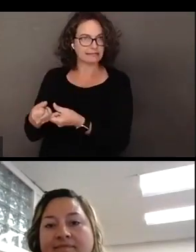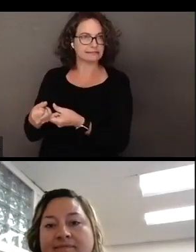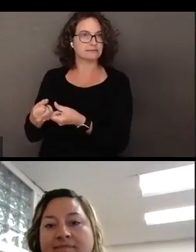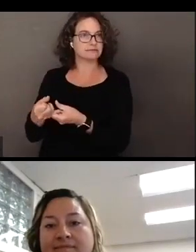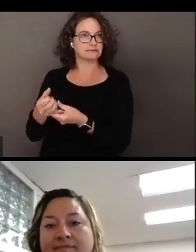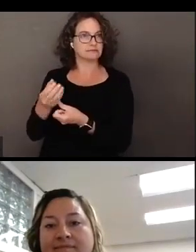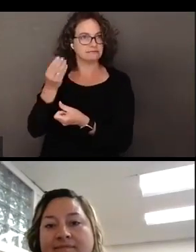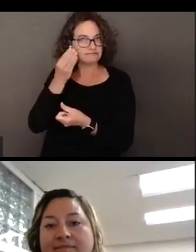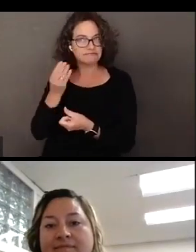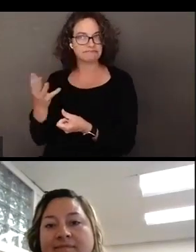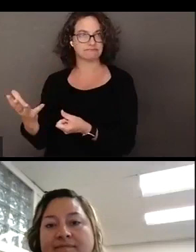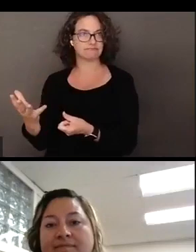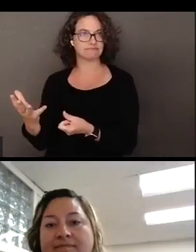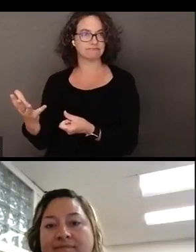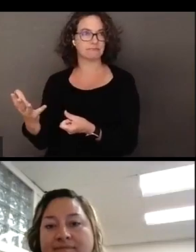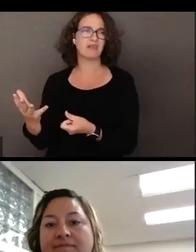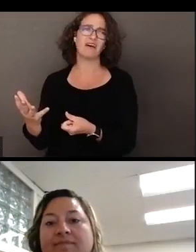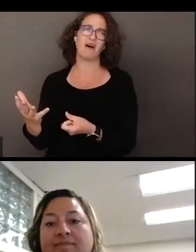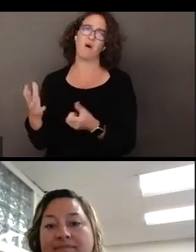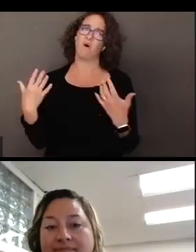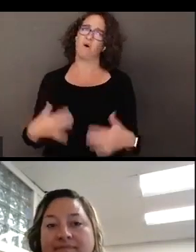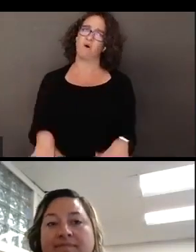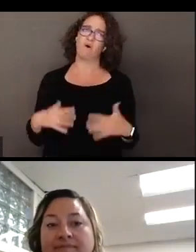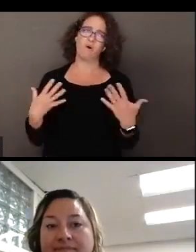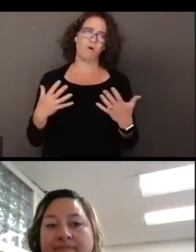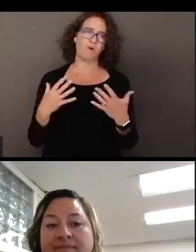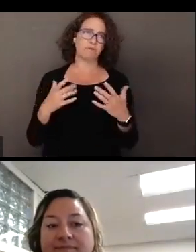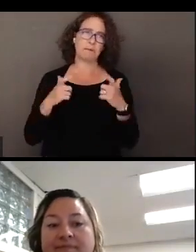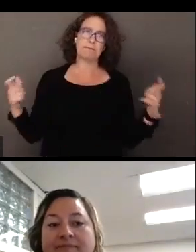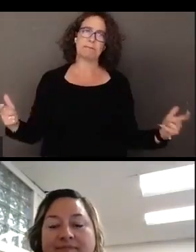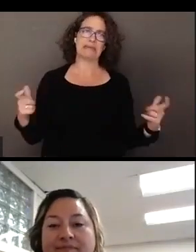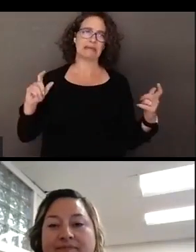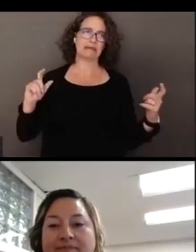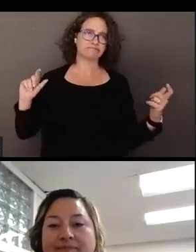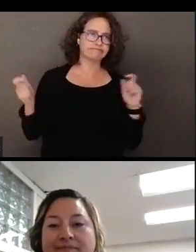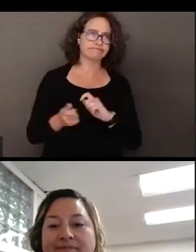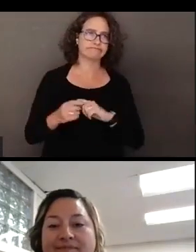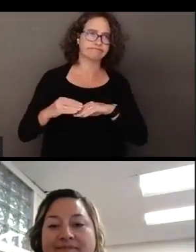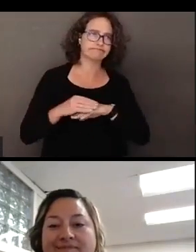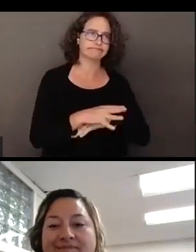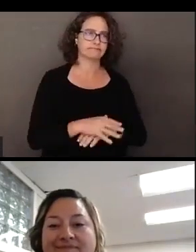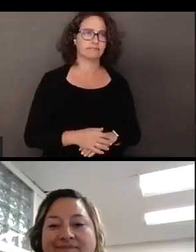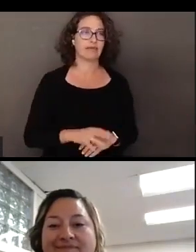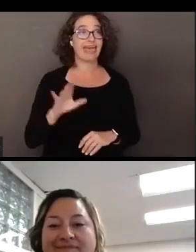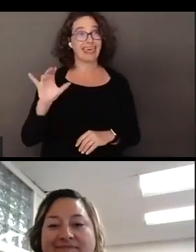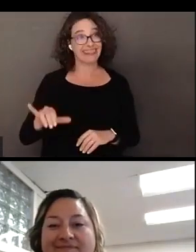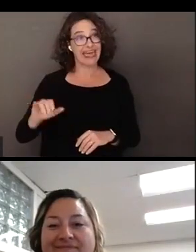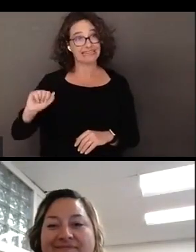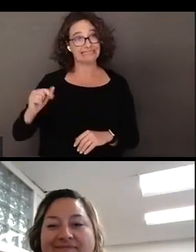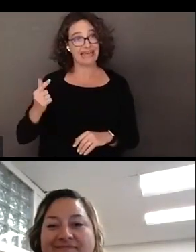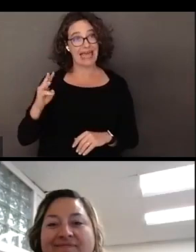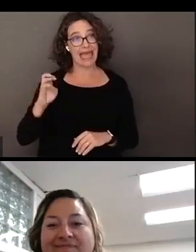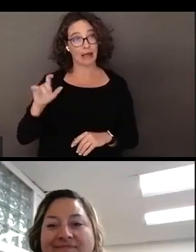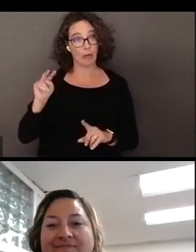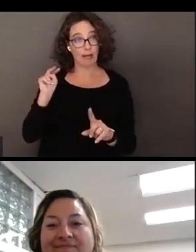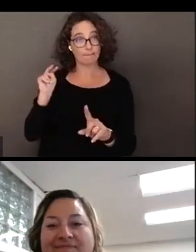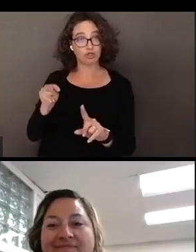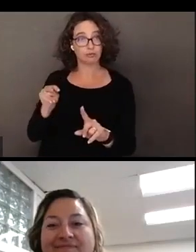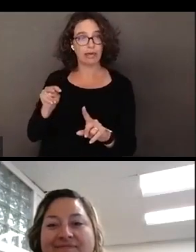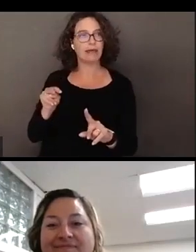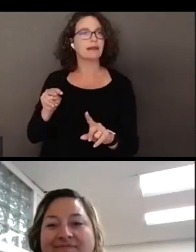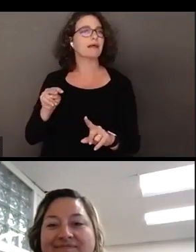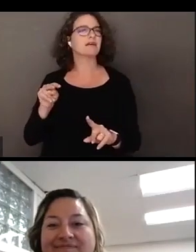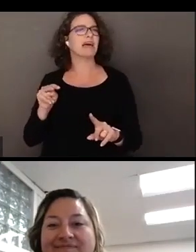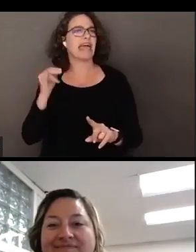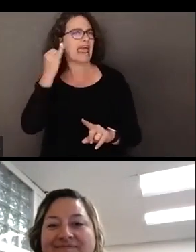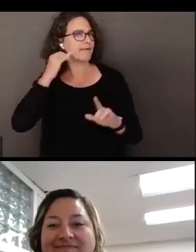know, it makes a world of difference. So that's the AgWell perspective, and I think that it's fairly universal, but look up box breathing